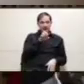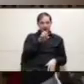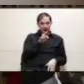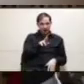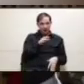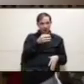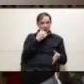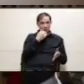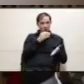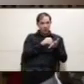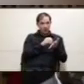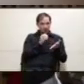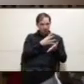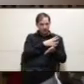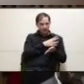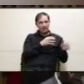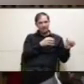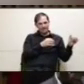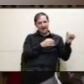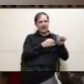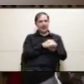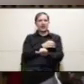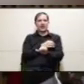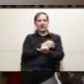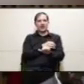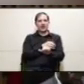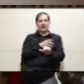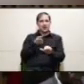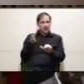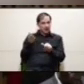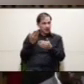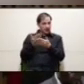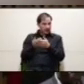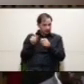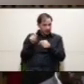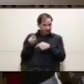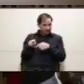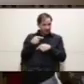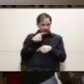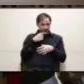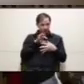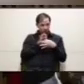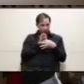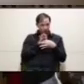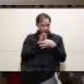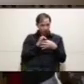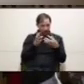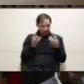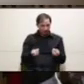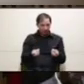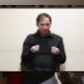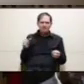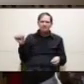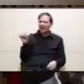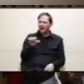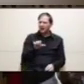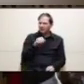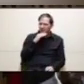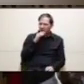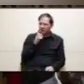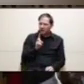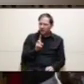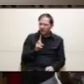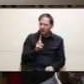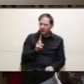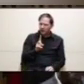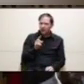Zwain is brought back, and then he can also attest that there was a relationship. When you say brought back, you mean? She